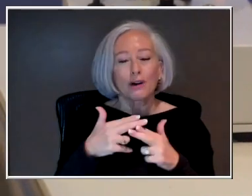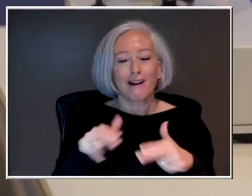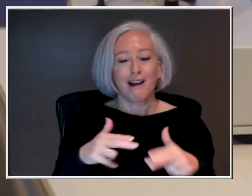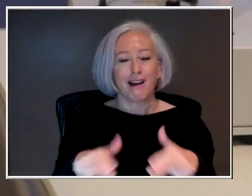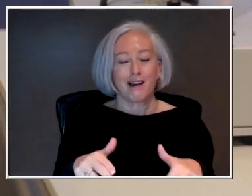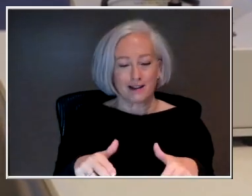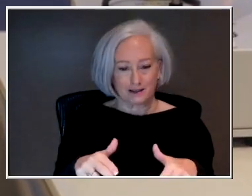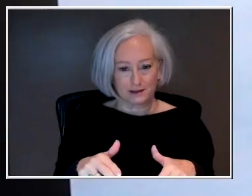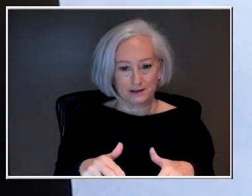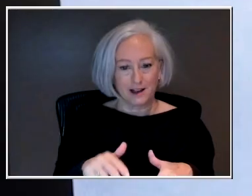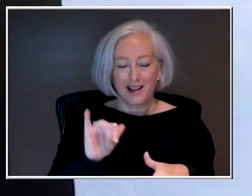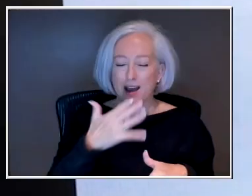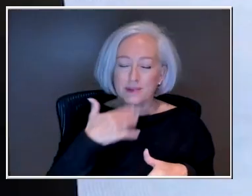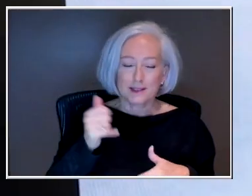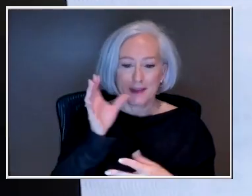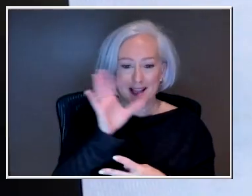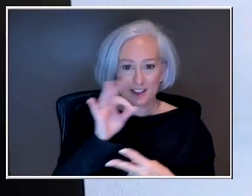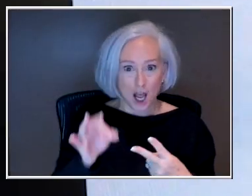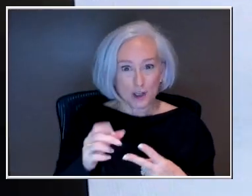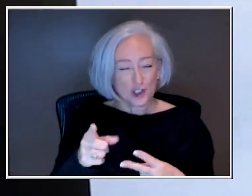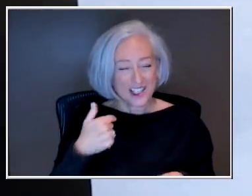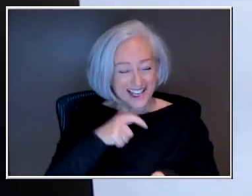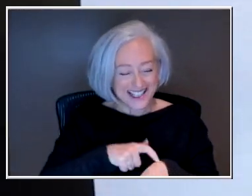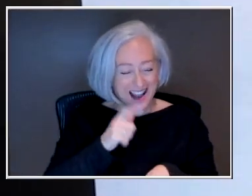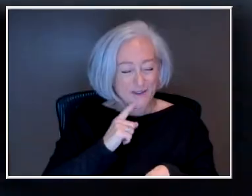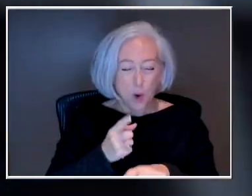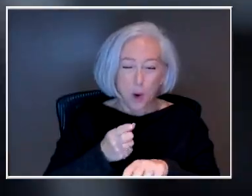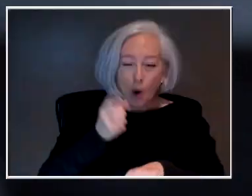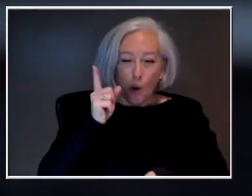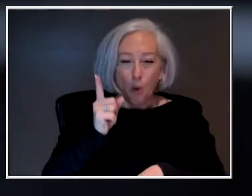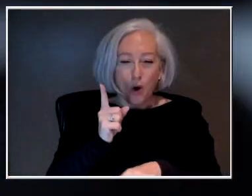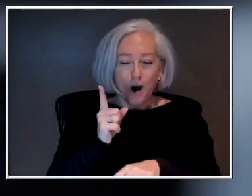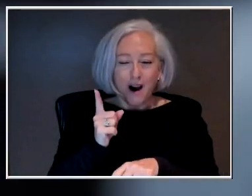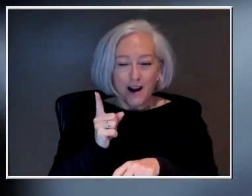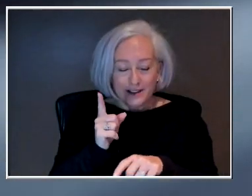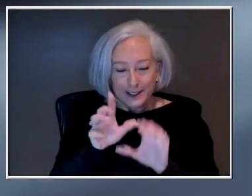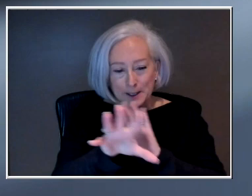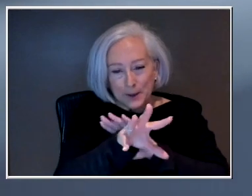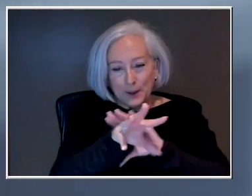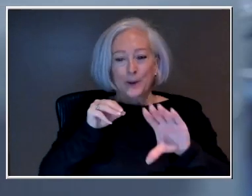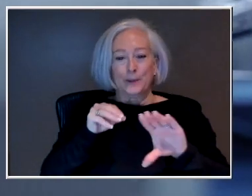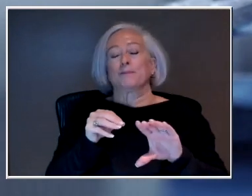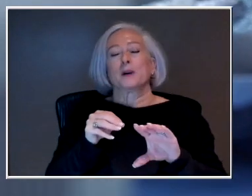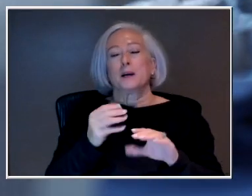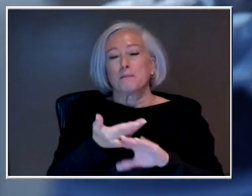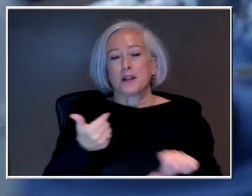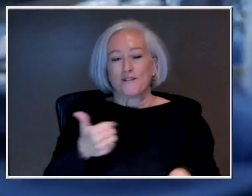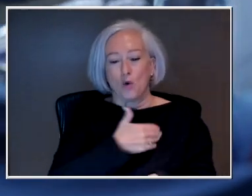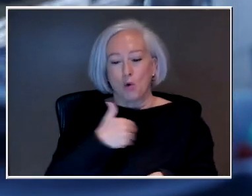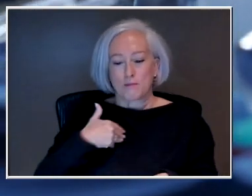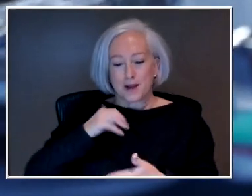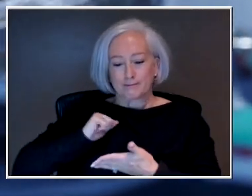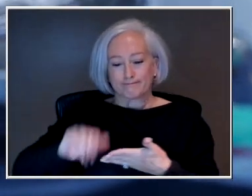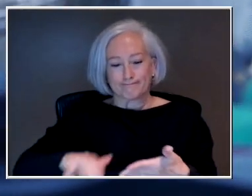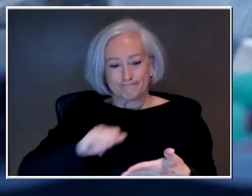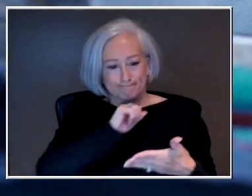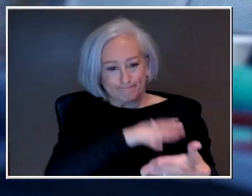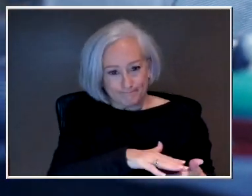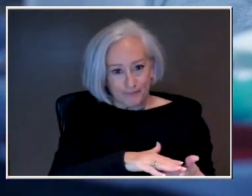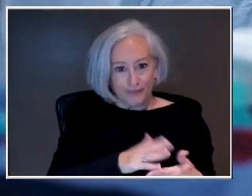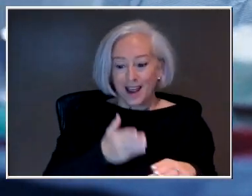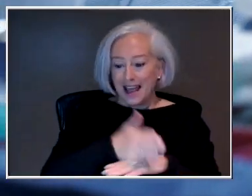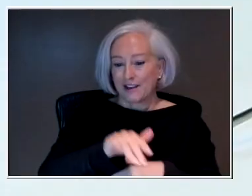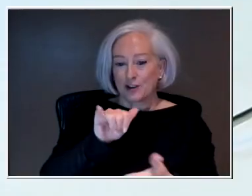for one round before she underwent a successful double mastectomy, after which time she underwent 18 months